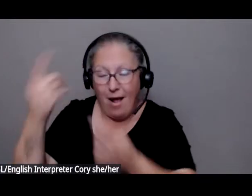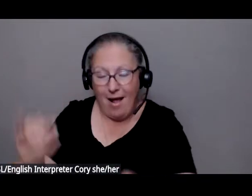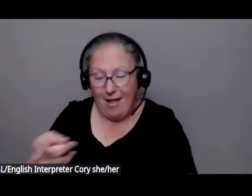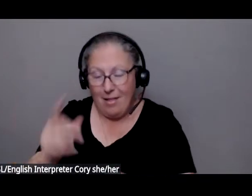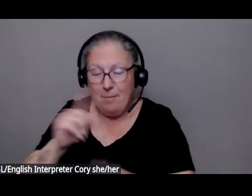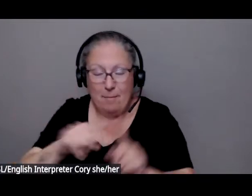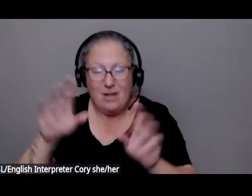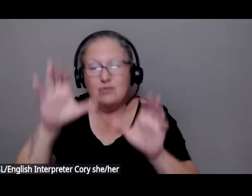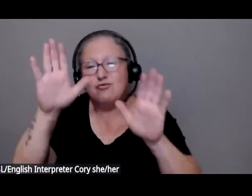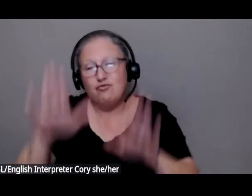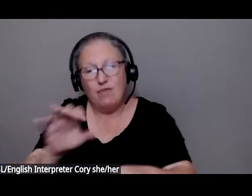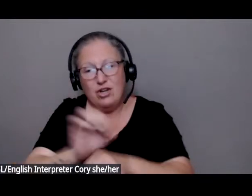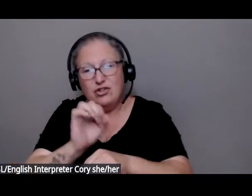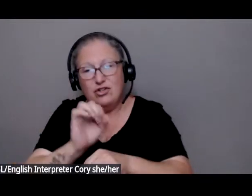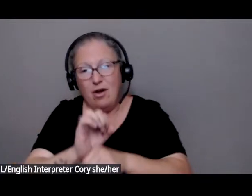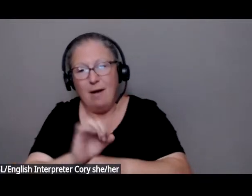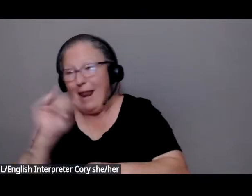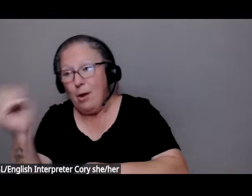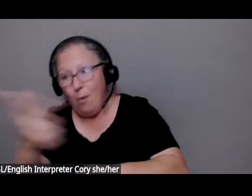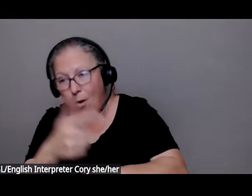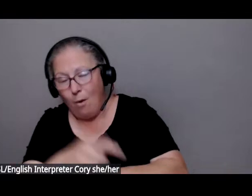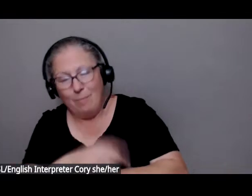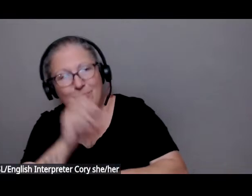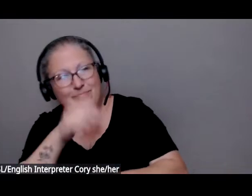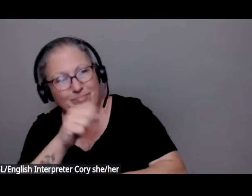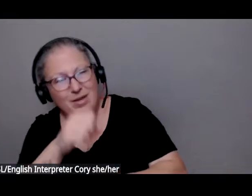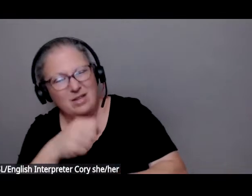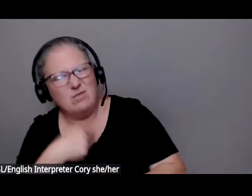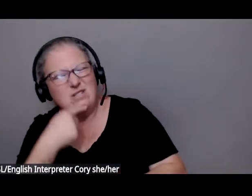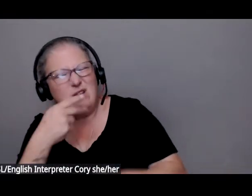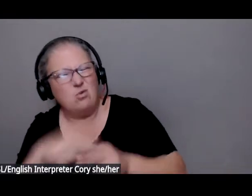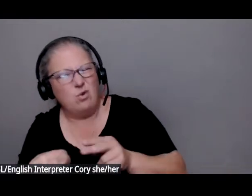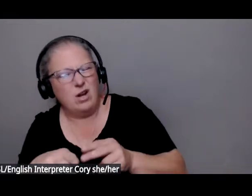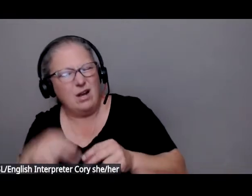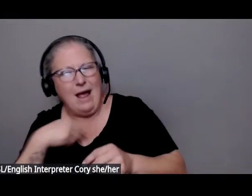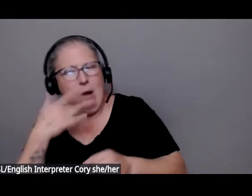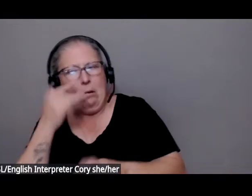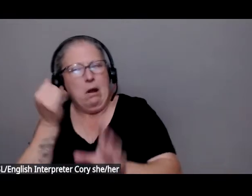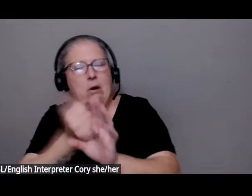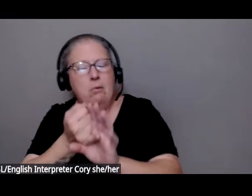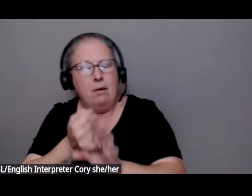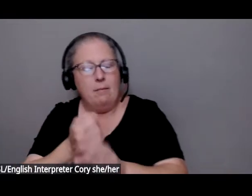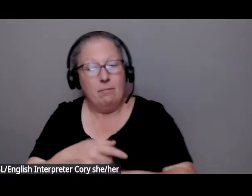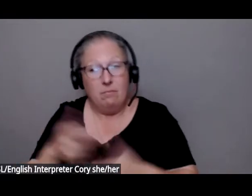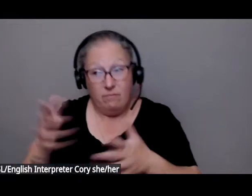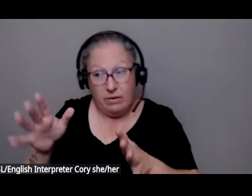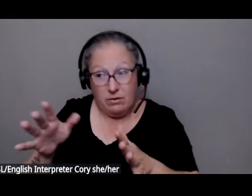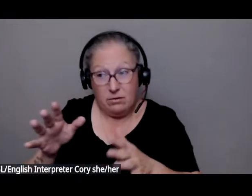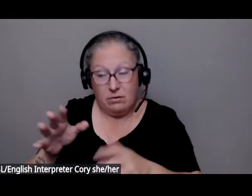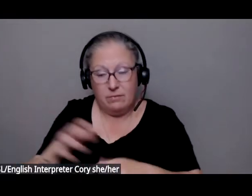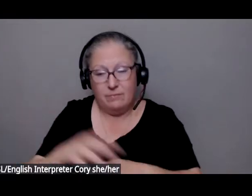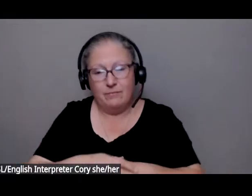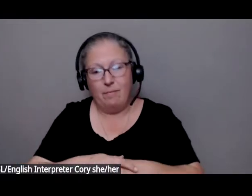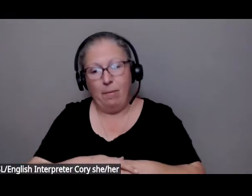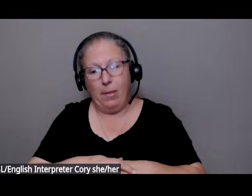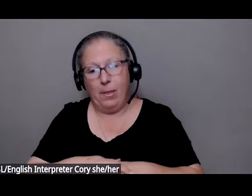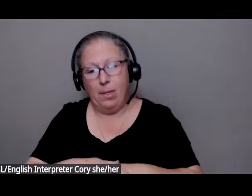does a great job. He So does a thank you great job. all. I was gonna say something real quick. I didn't want to interrupt though, were you? Are you done?